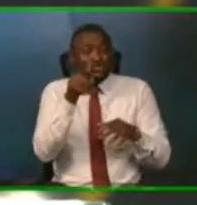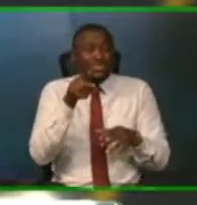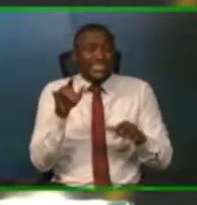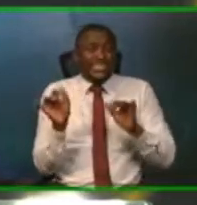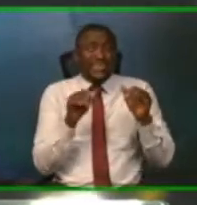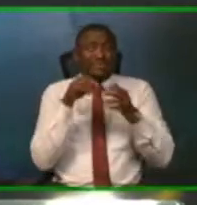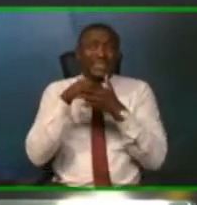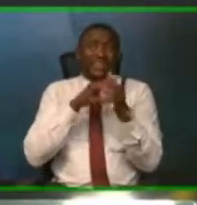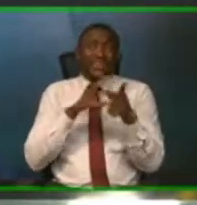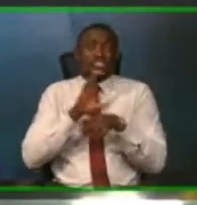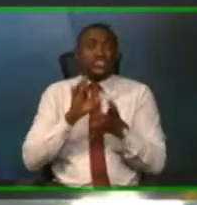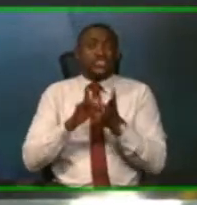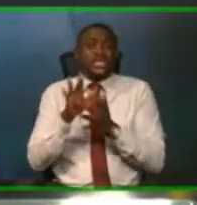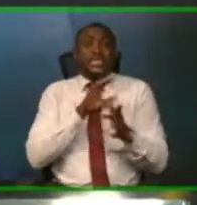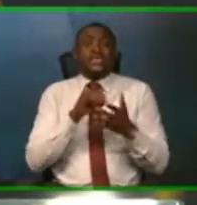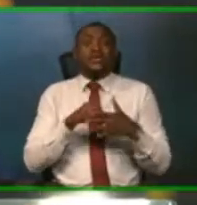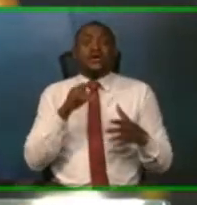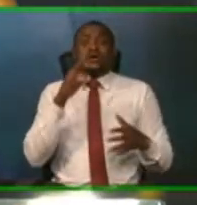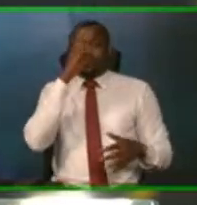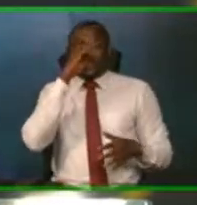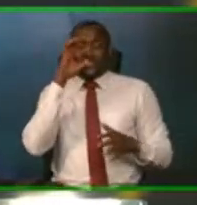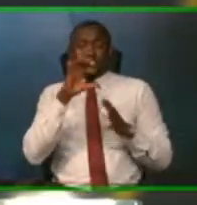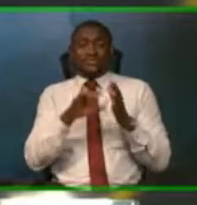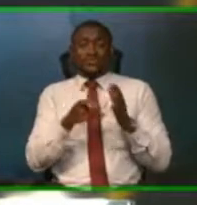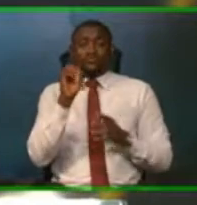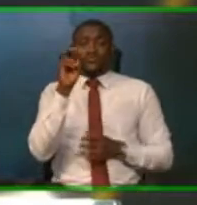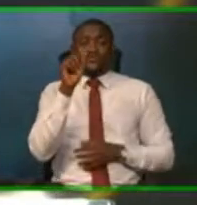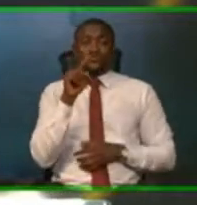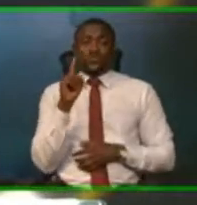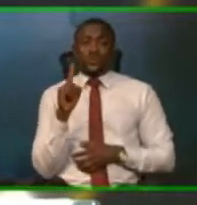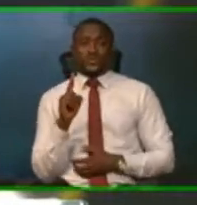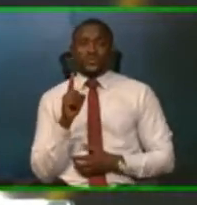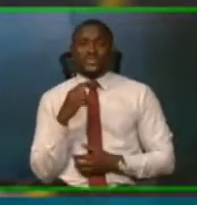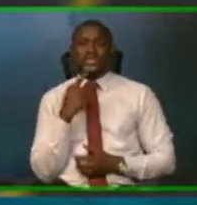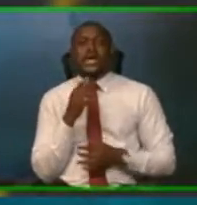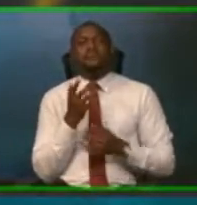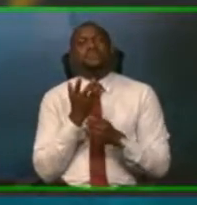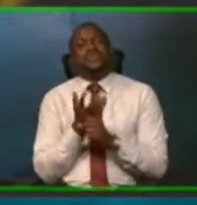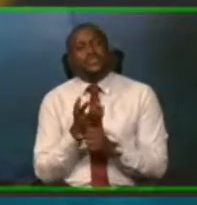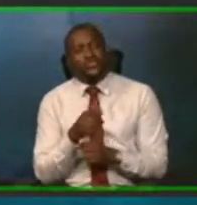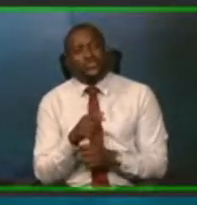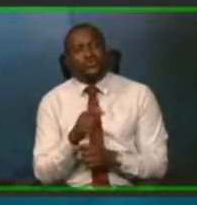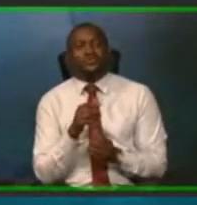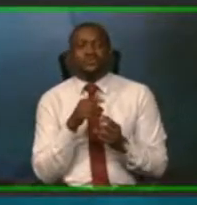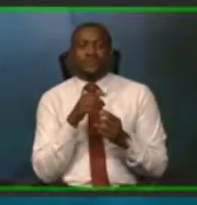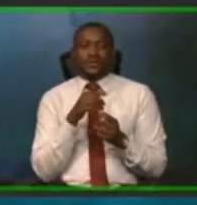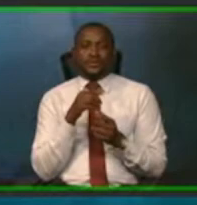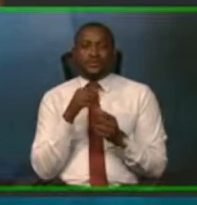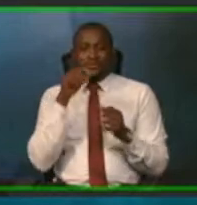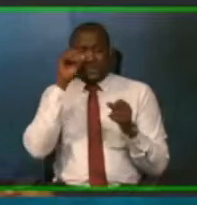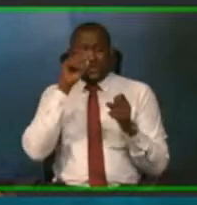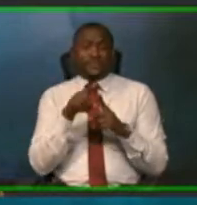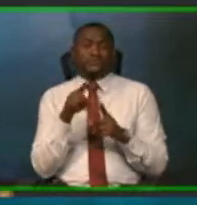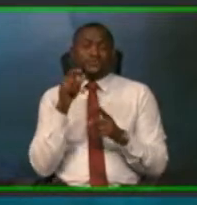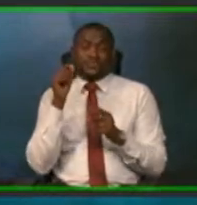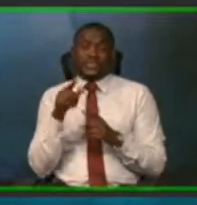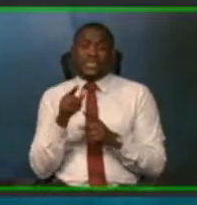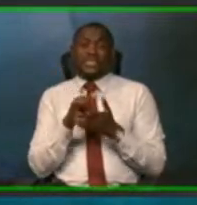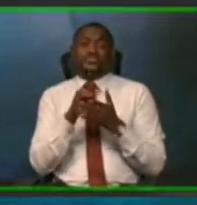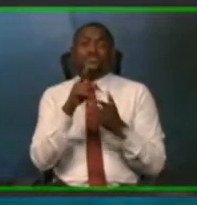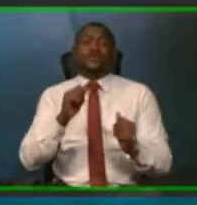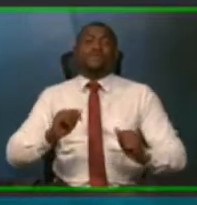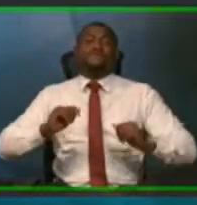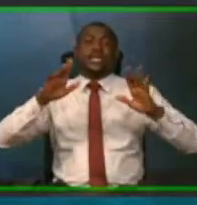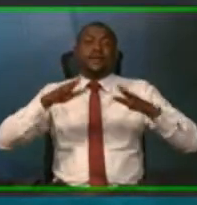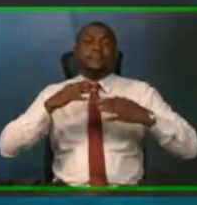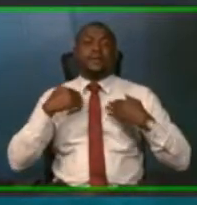In Romans chapter 12, when you read from verse 1 and 2, he says, I beseech thee, brethren, by the mercies of God, that ye offer your bodies